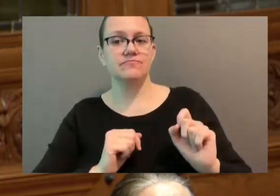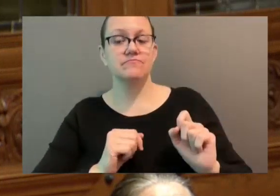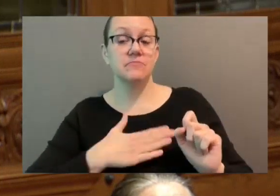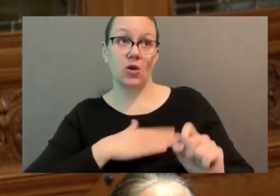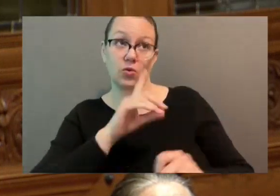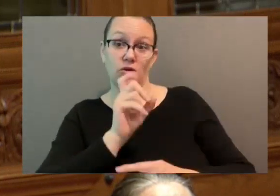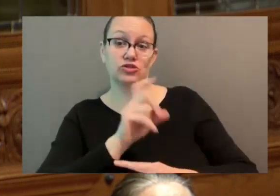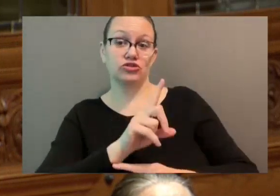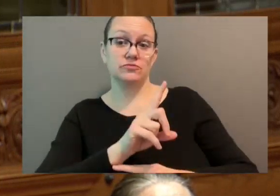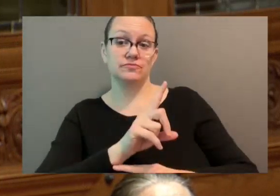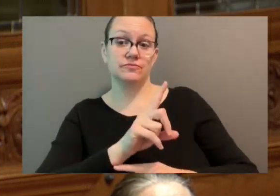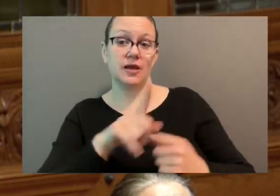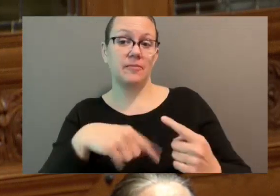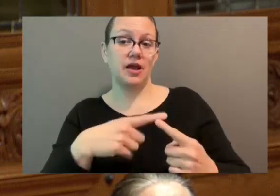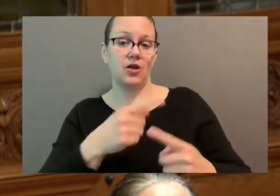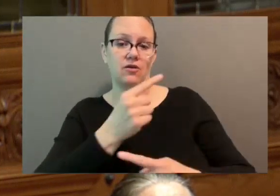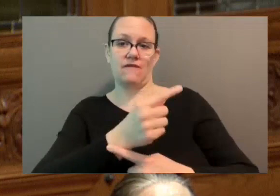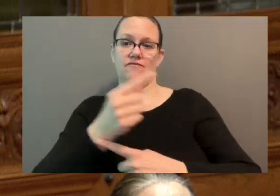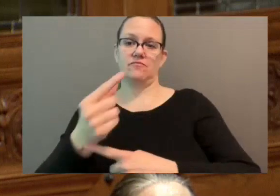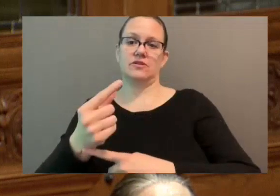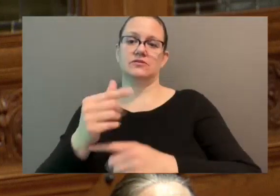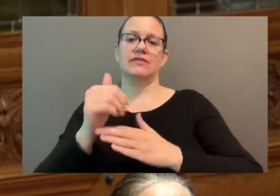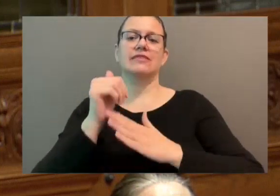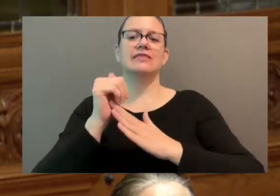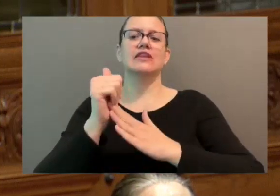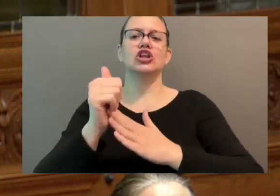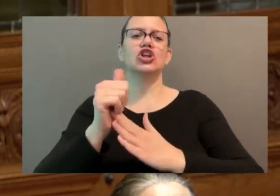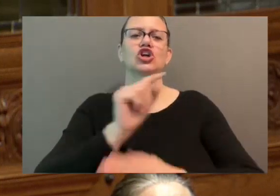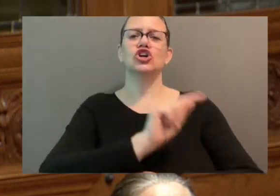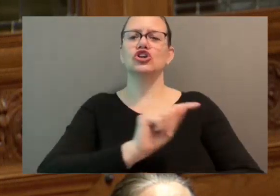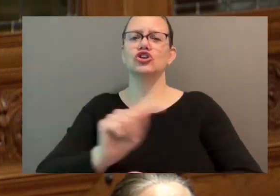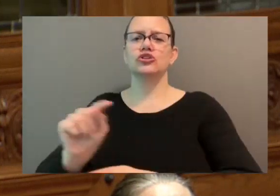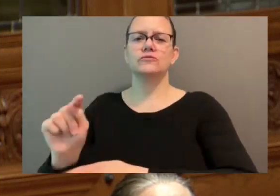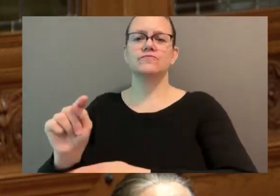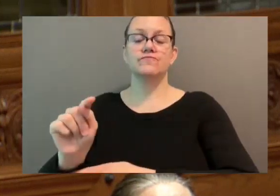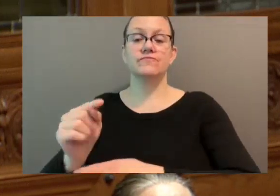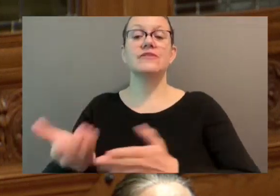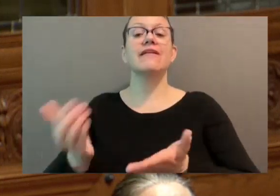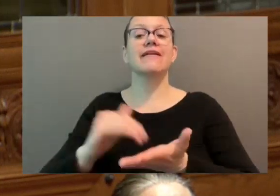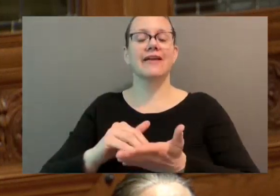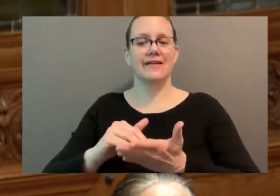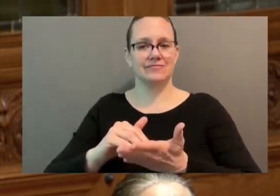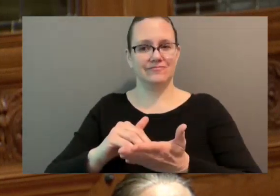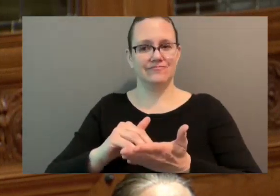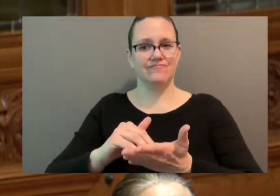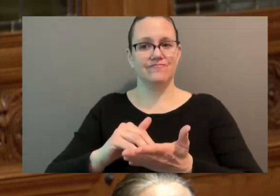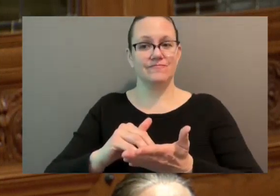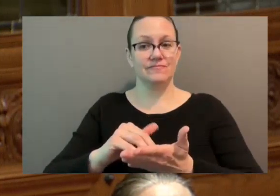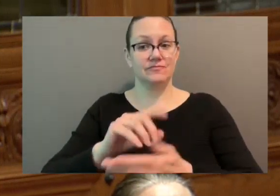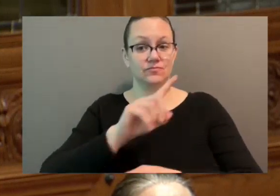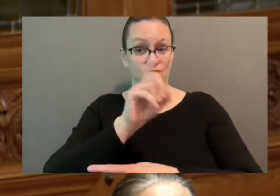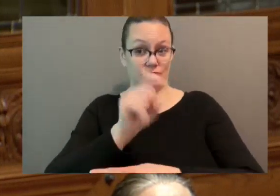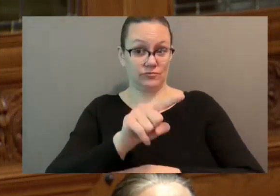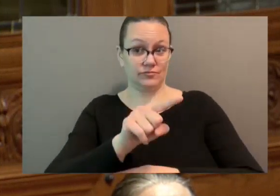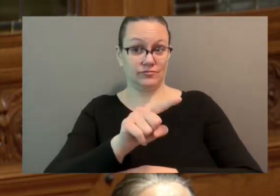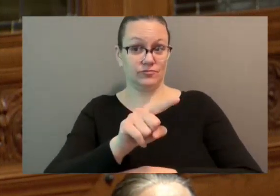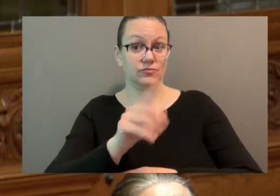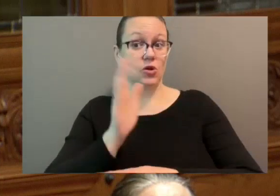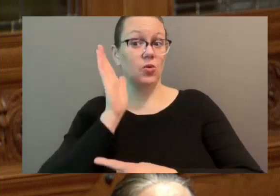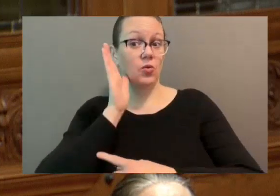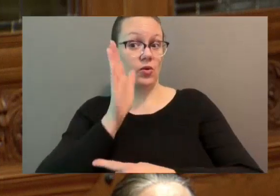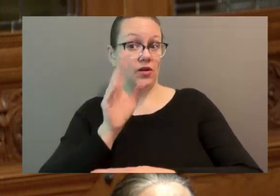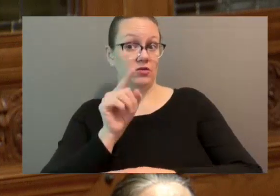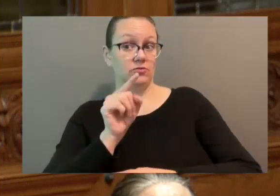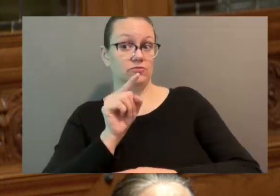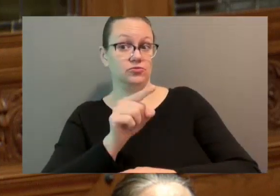again. Will he direct all of his ministers to review government grant